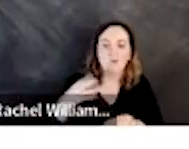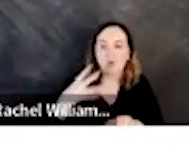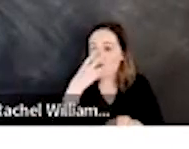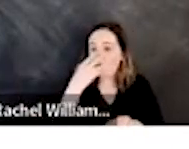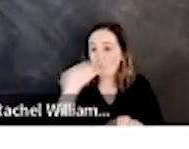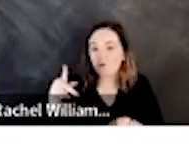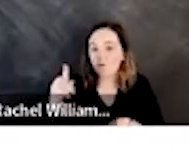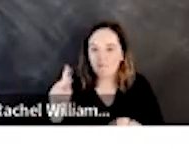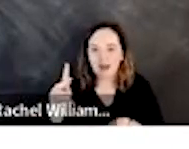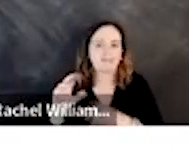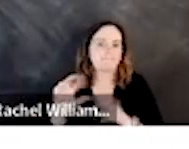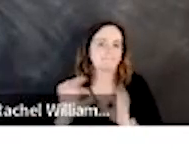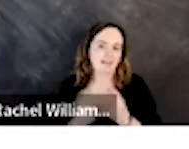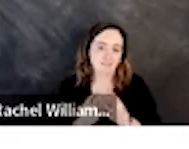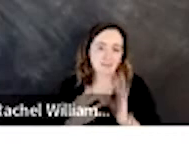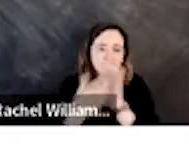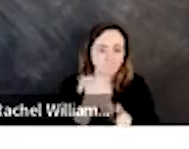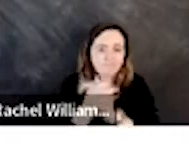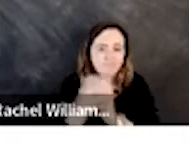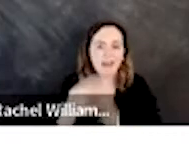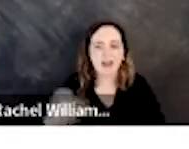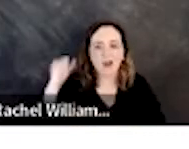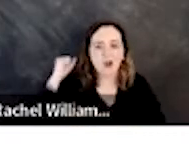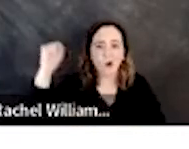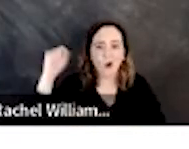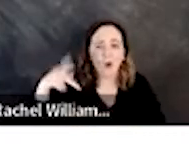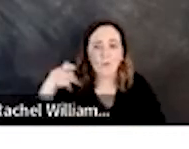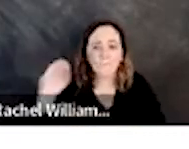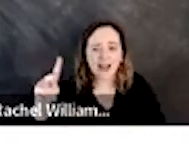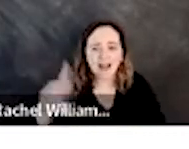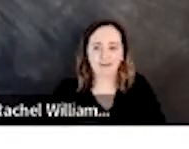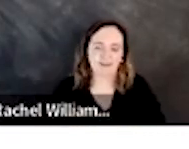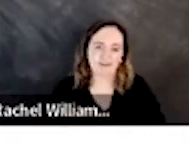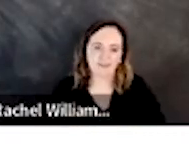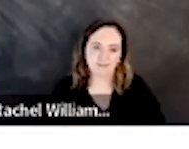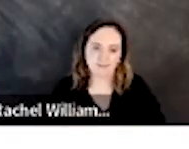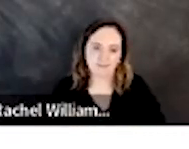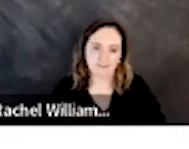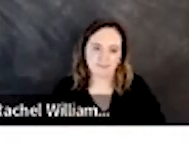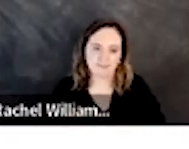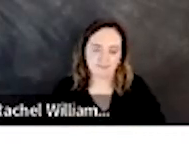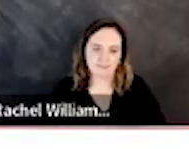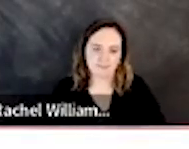Again, congratulations and go Pack.